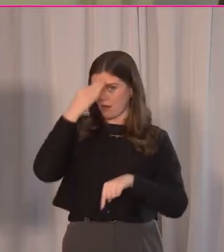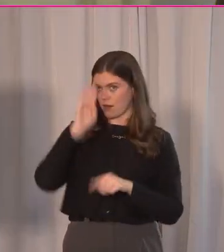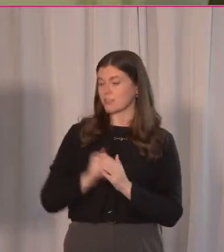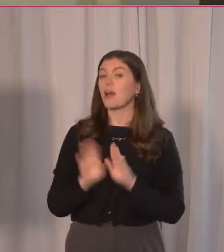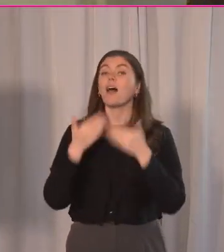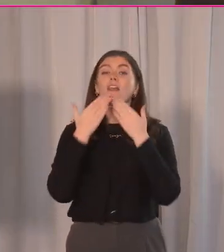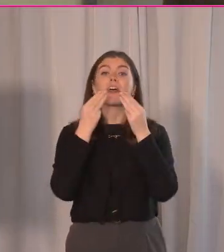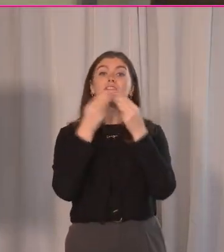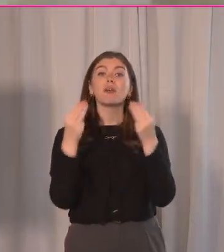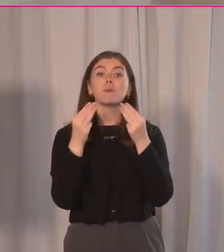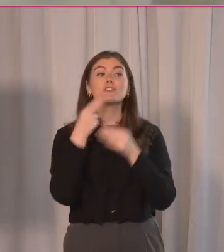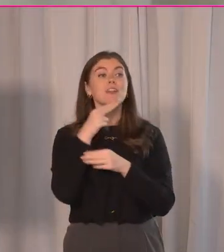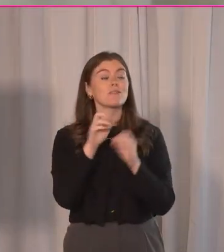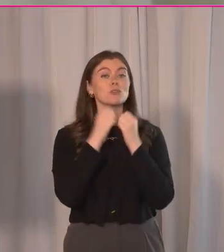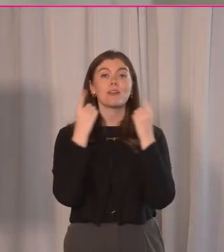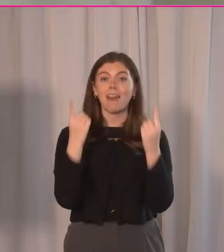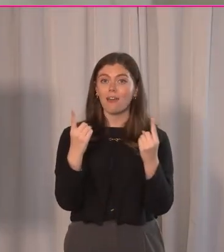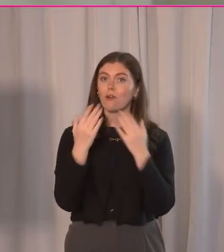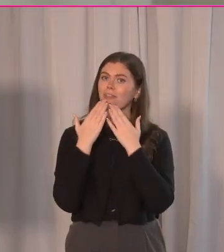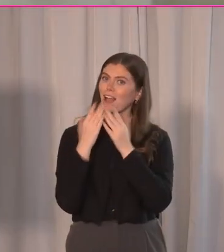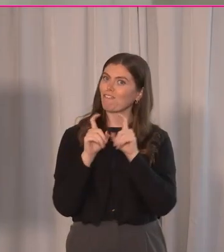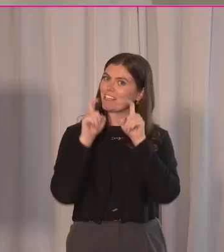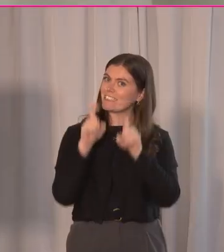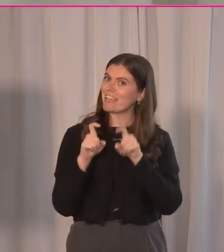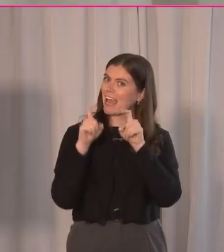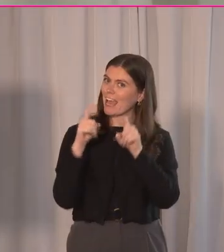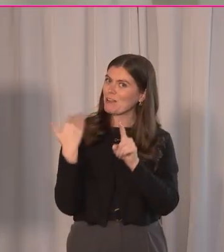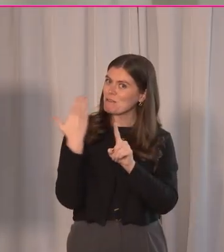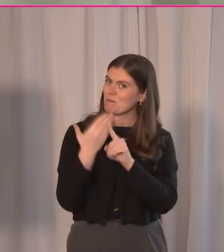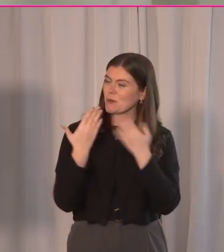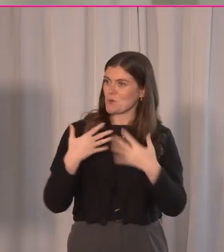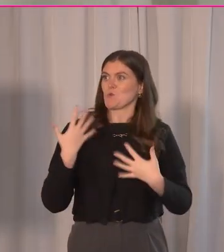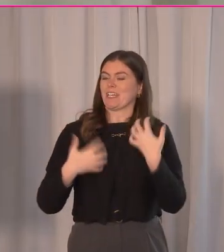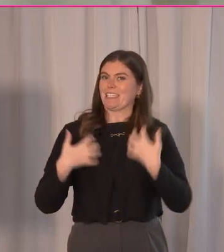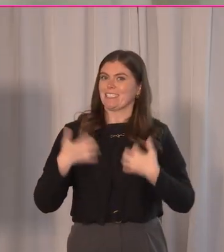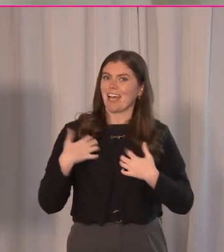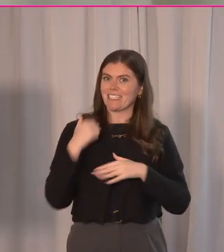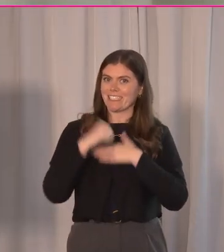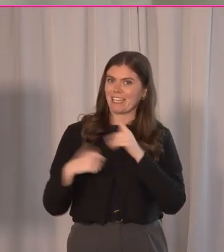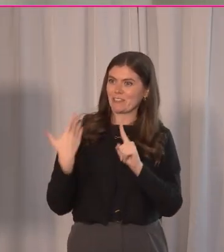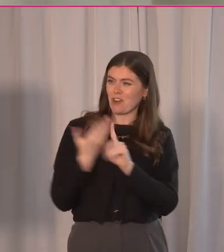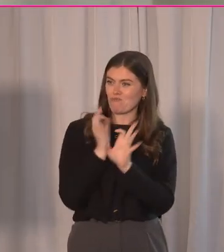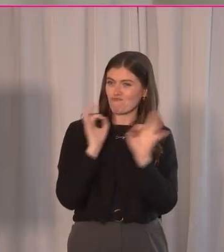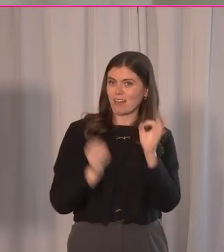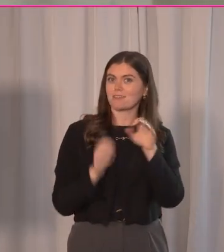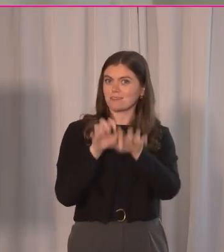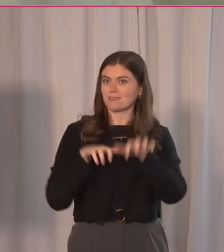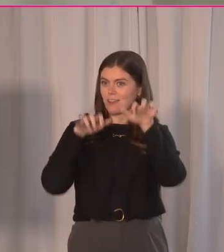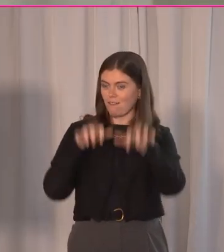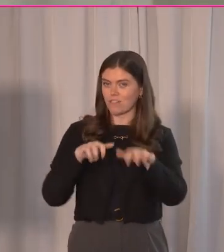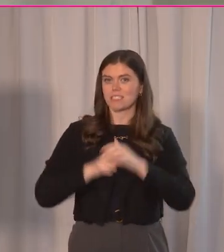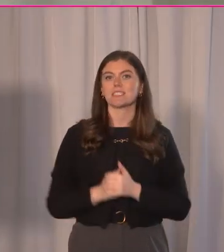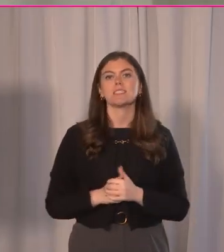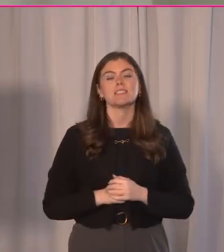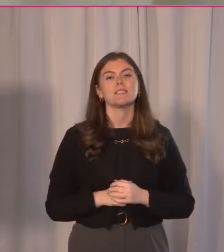much. Afternoon, everybody, and thank you so much for staying, although it has been an exciting day and a great conference.